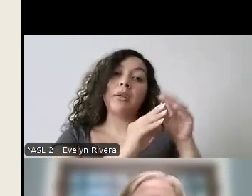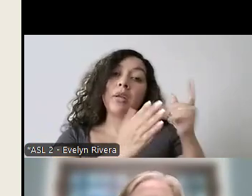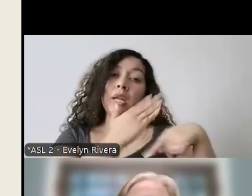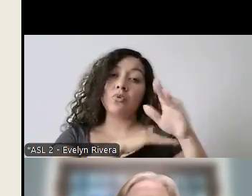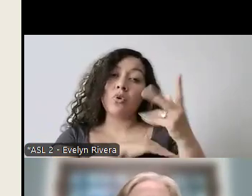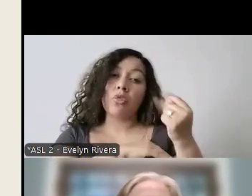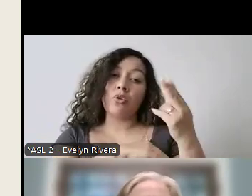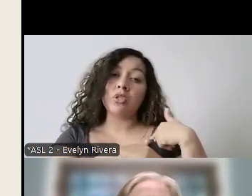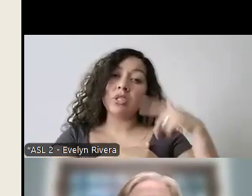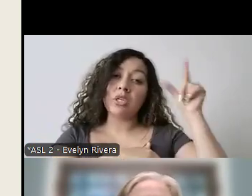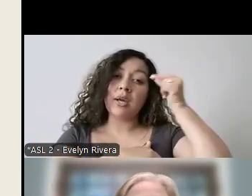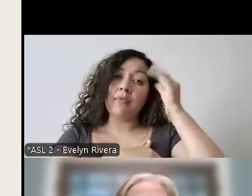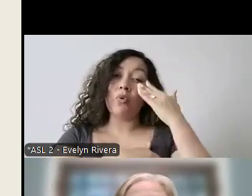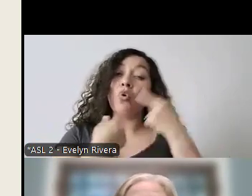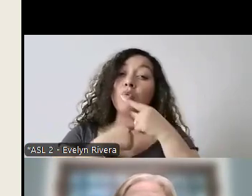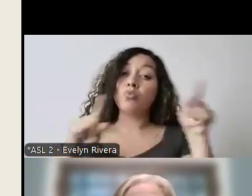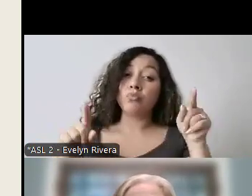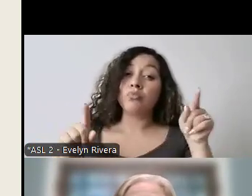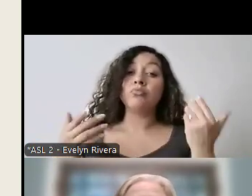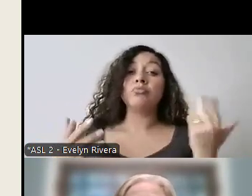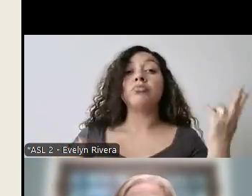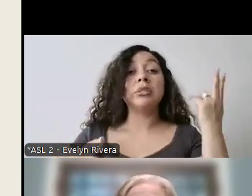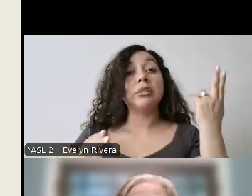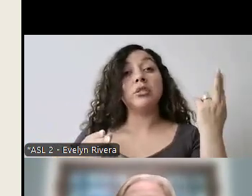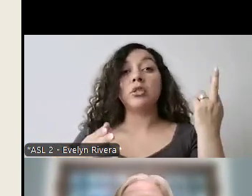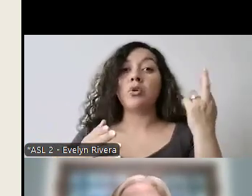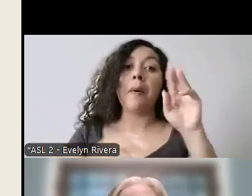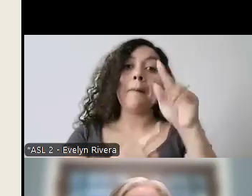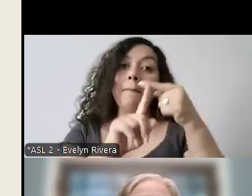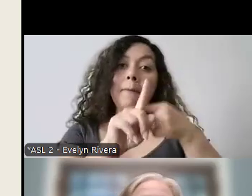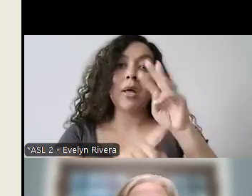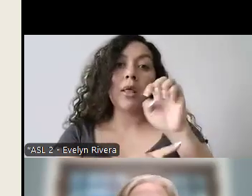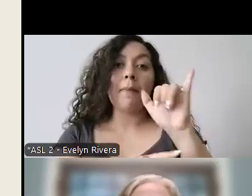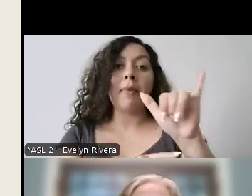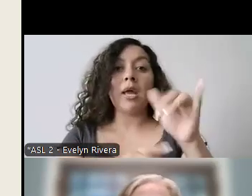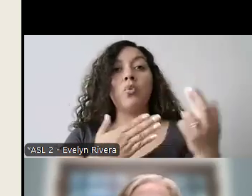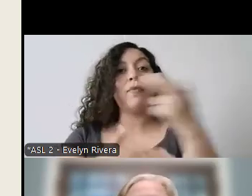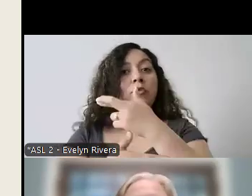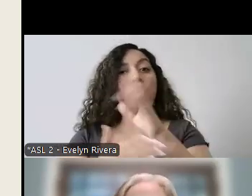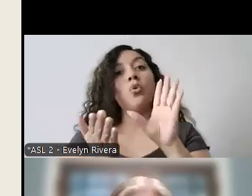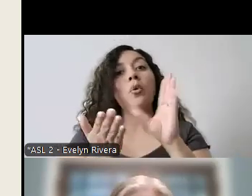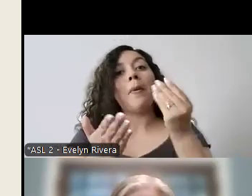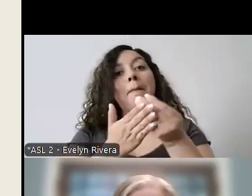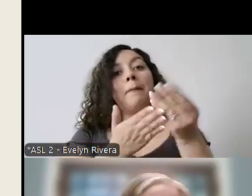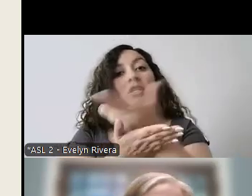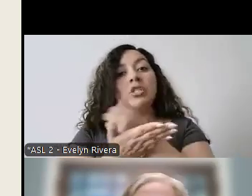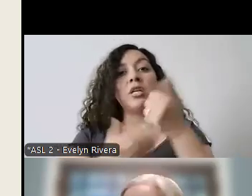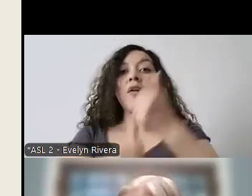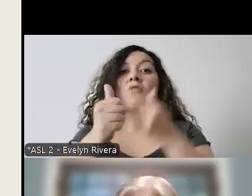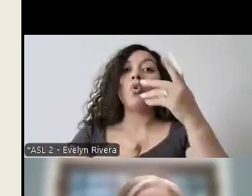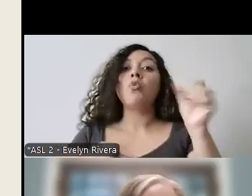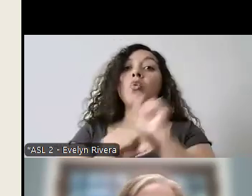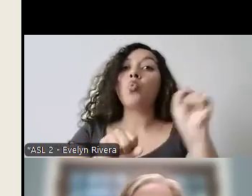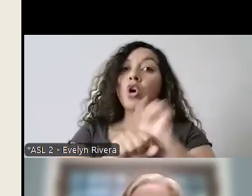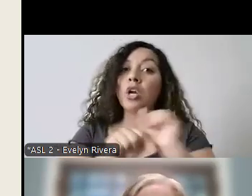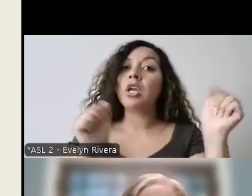the governor will be releasing his May revised budget. At that point, everybody will be working with more solid numbers about how